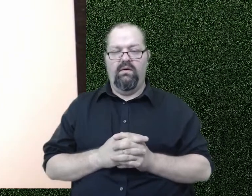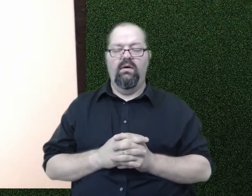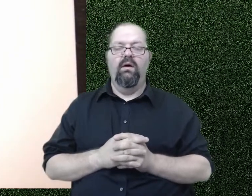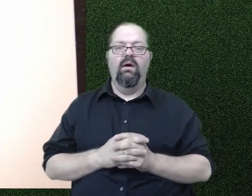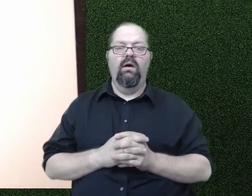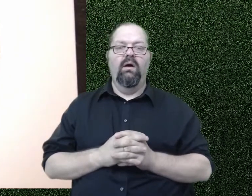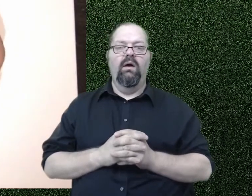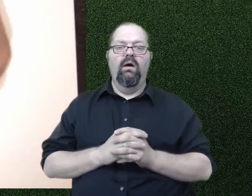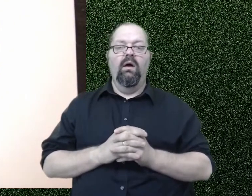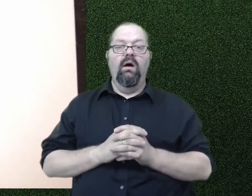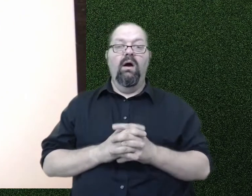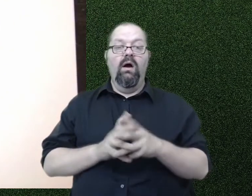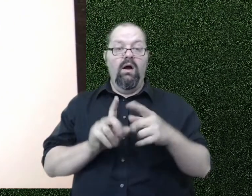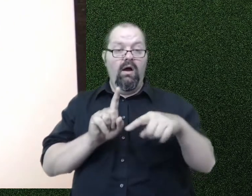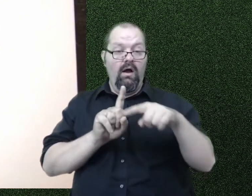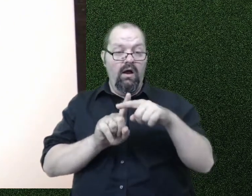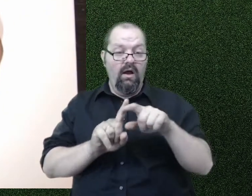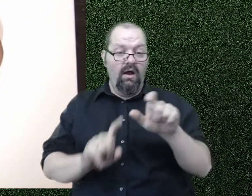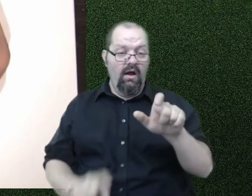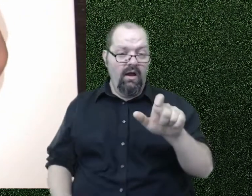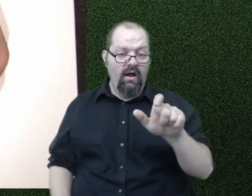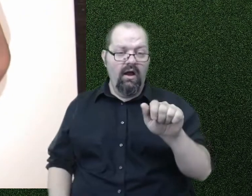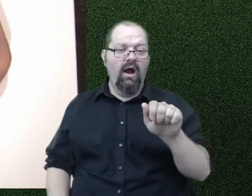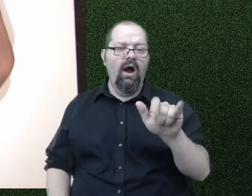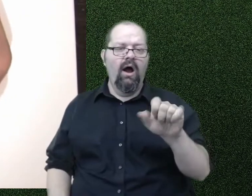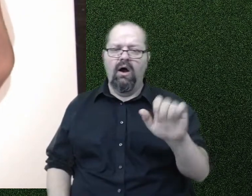the positive x-axis, whoops,